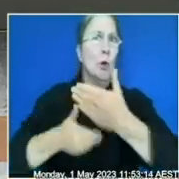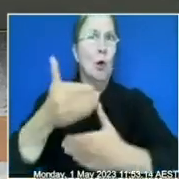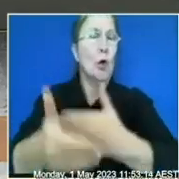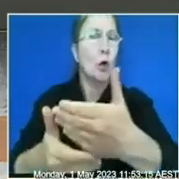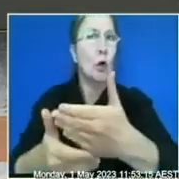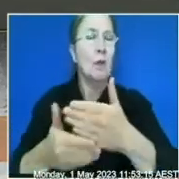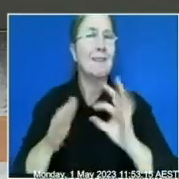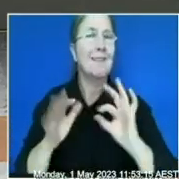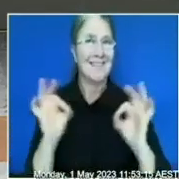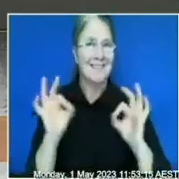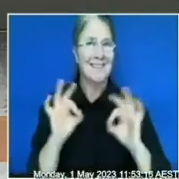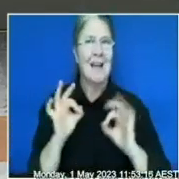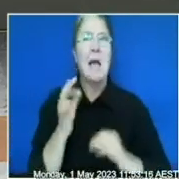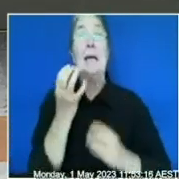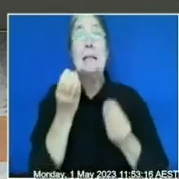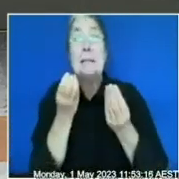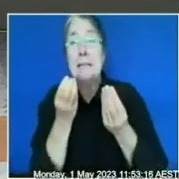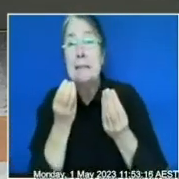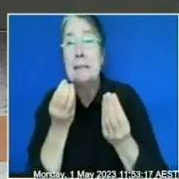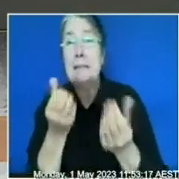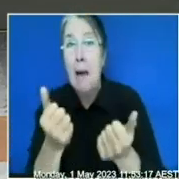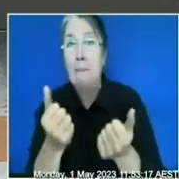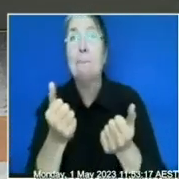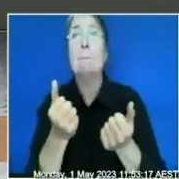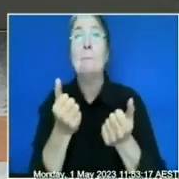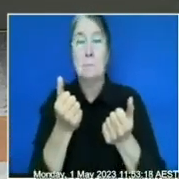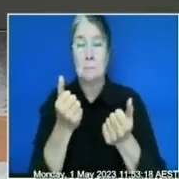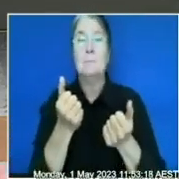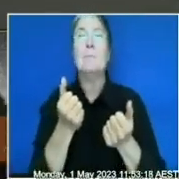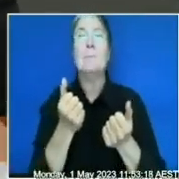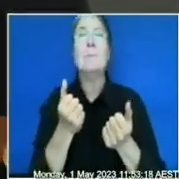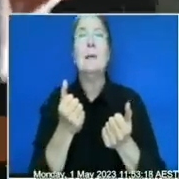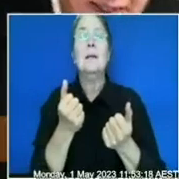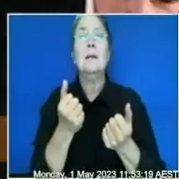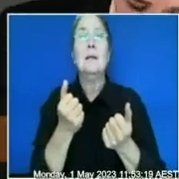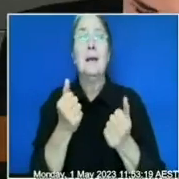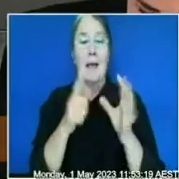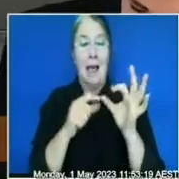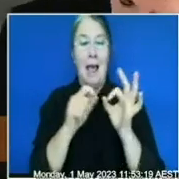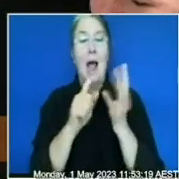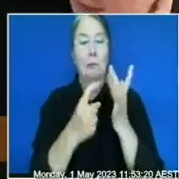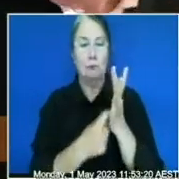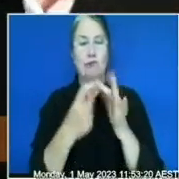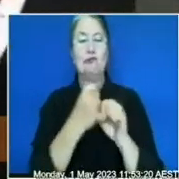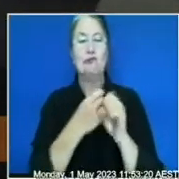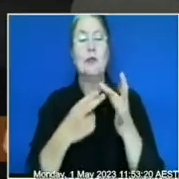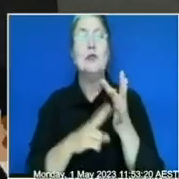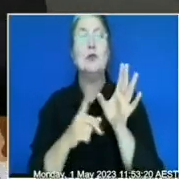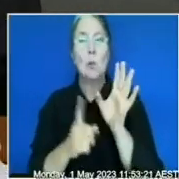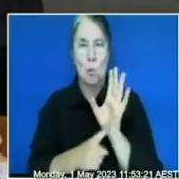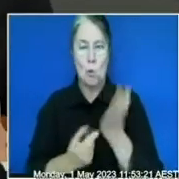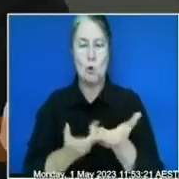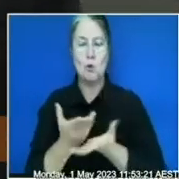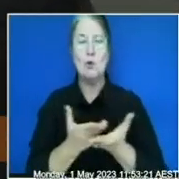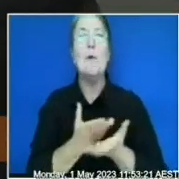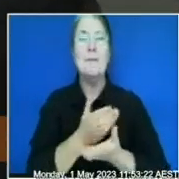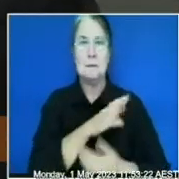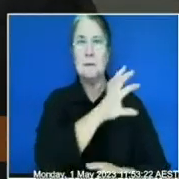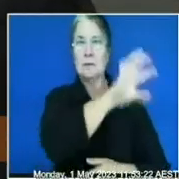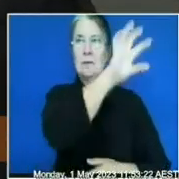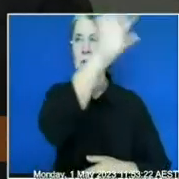been, was still underway. Now, your statement, the department statement rather, at